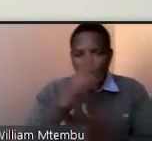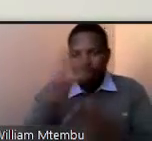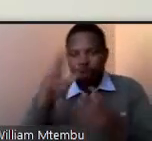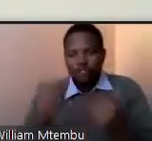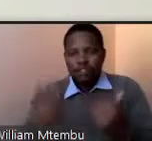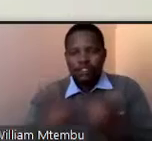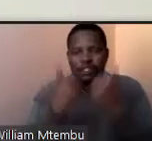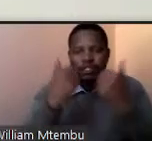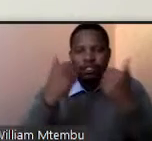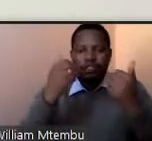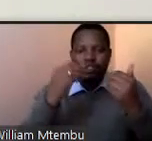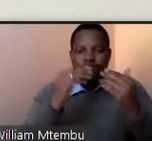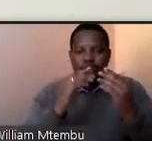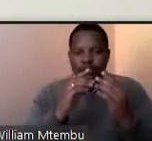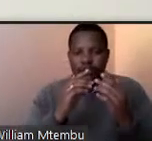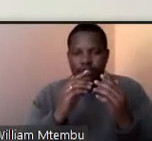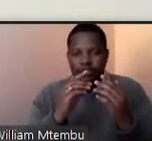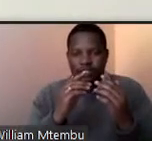been